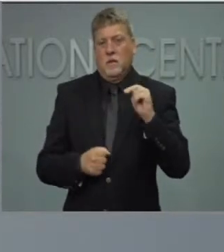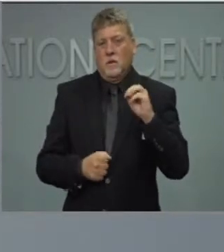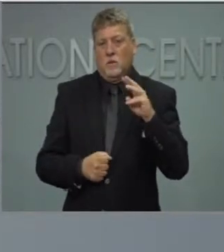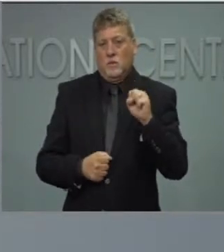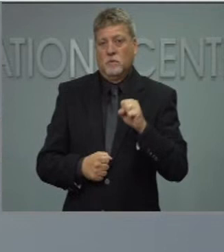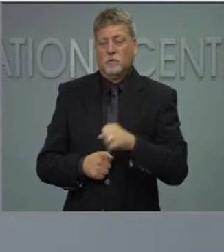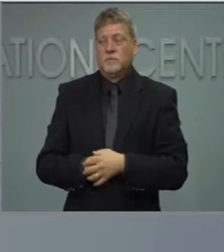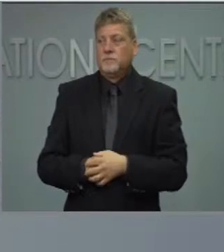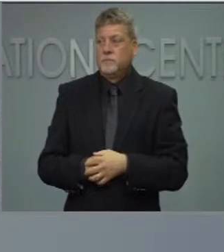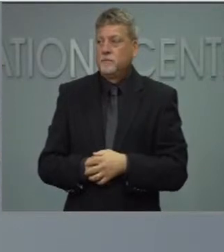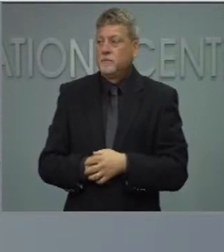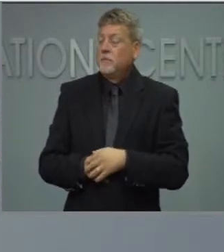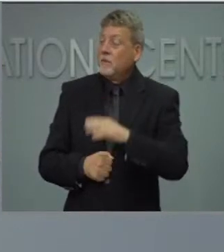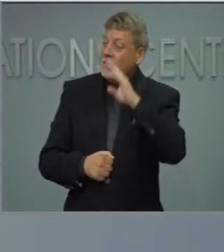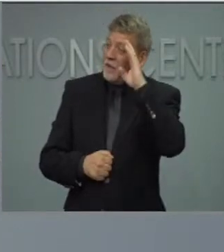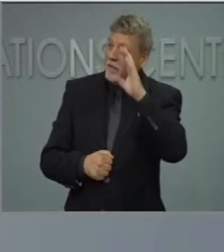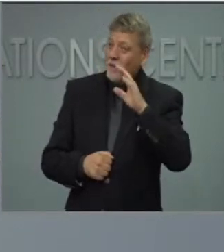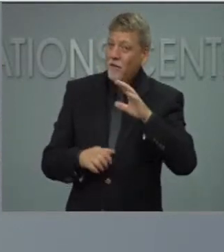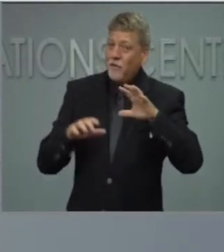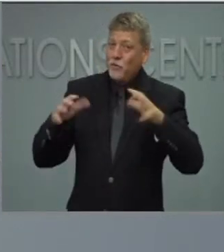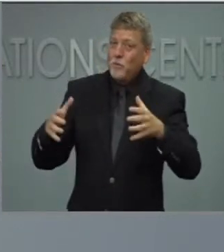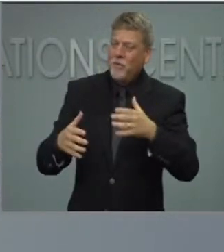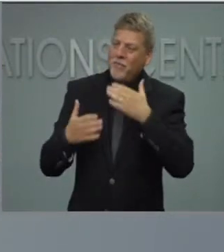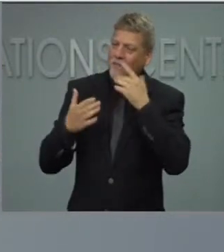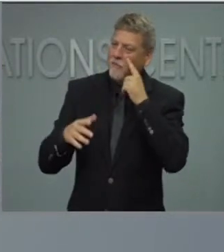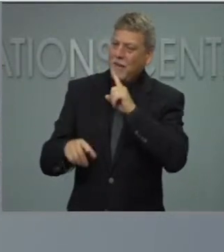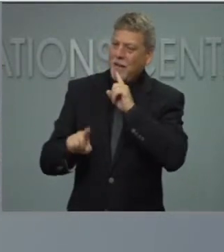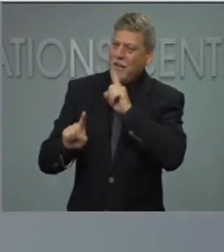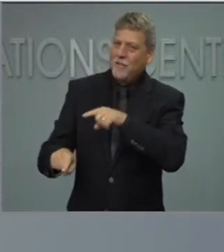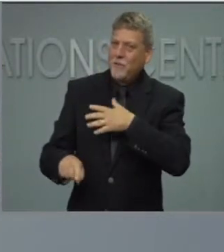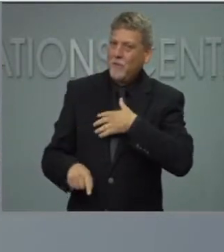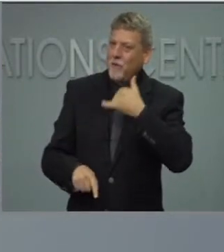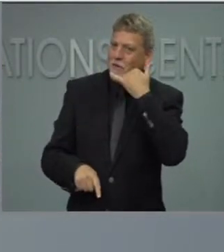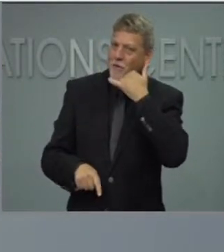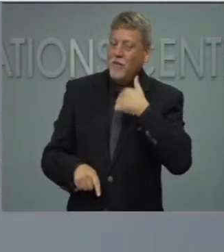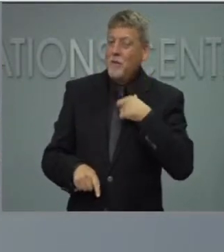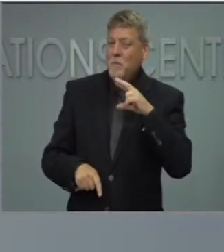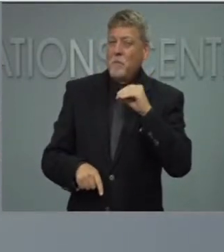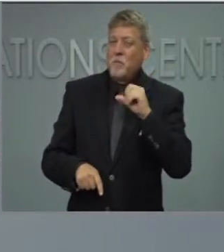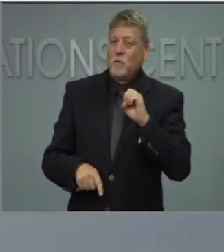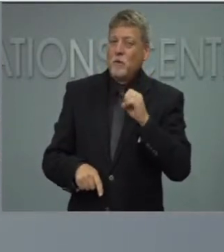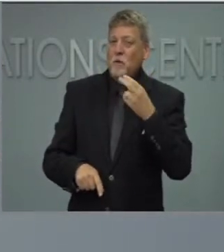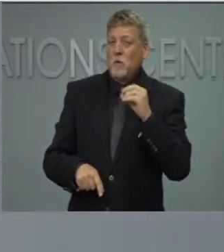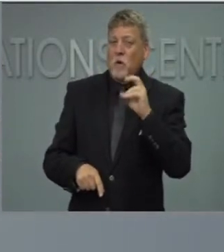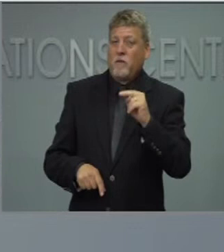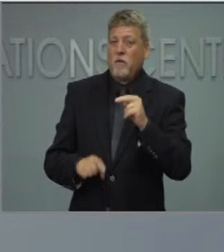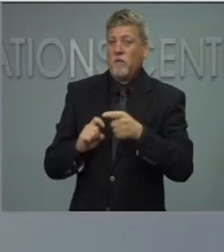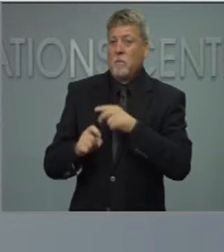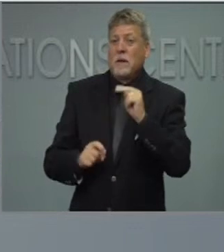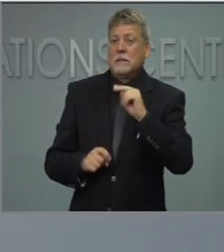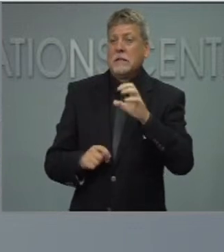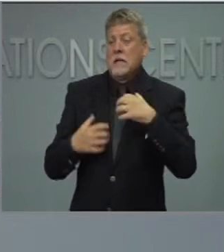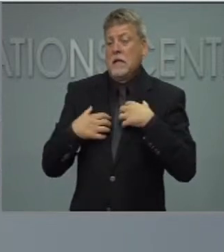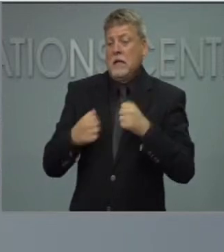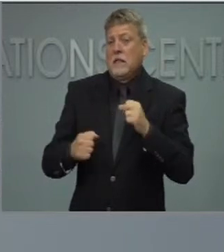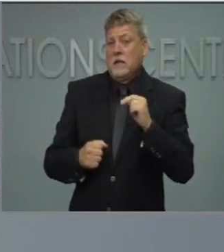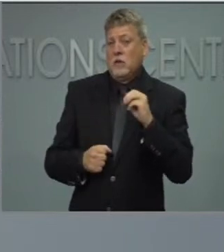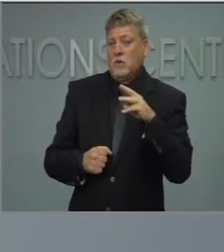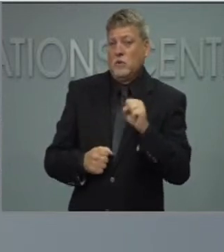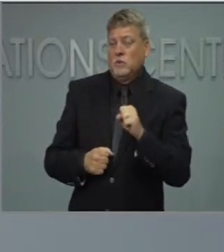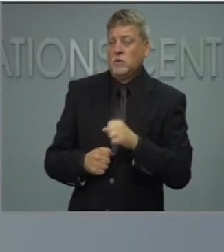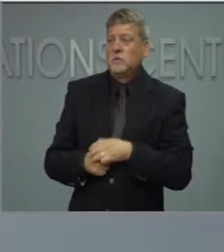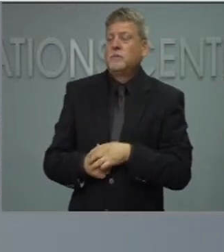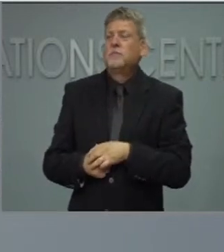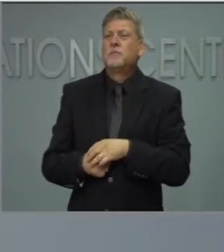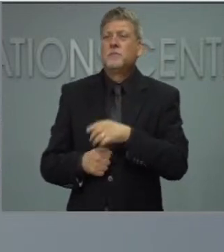Hi, folks. Thanks very much for taking my call. It's Rose Hoban with NC Health News. This was going back to your executive